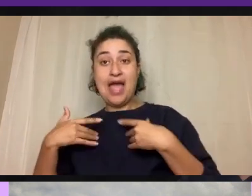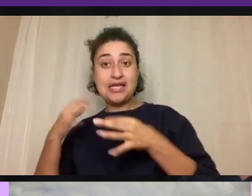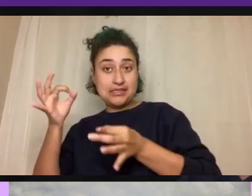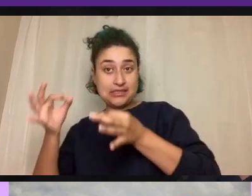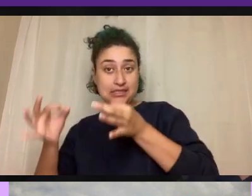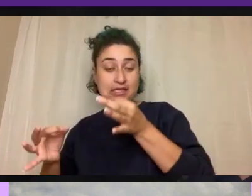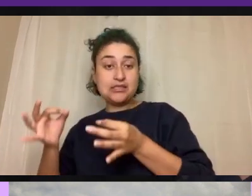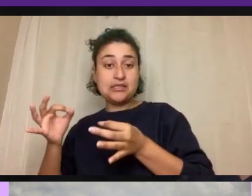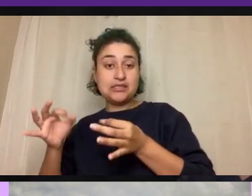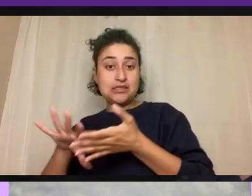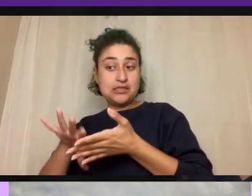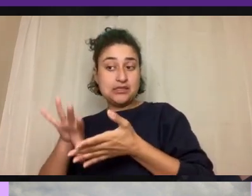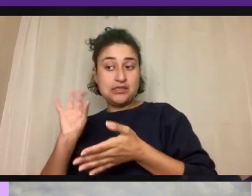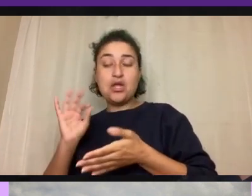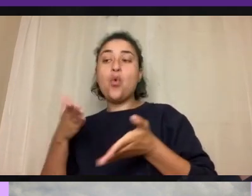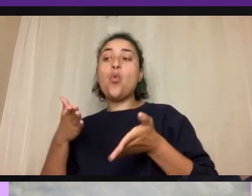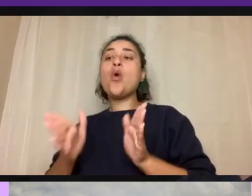relate to,